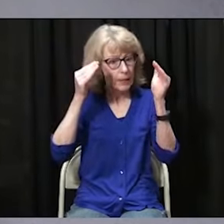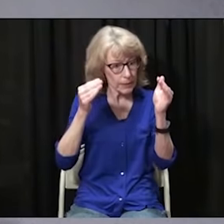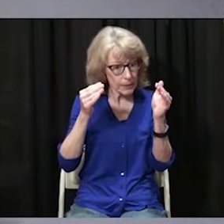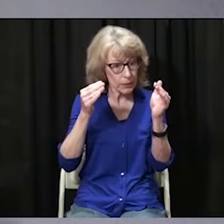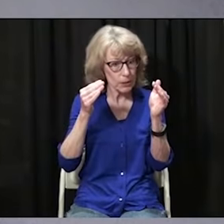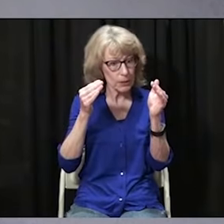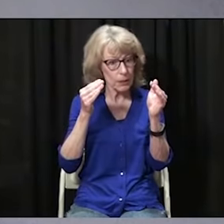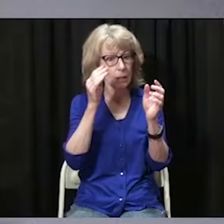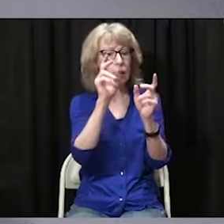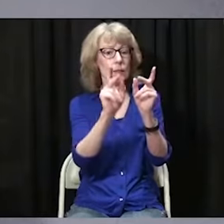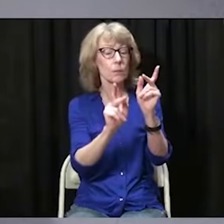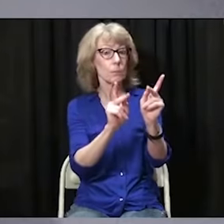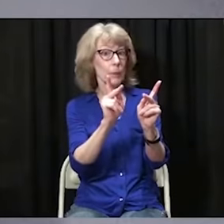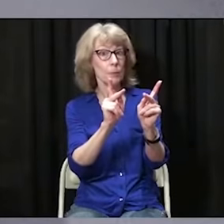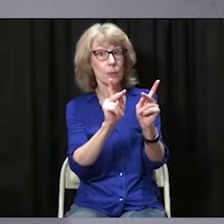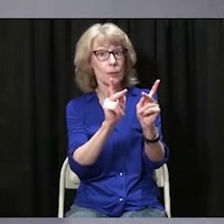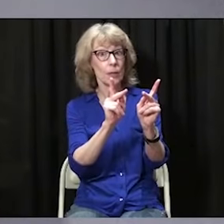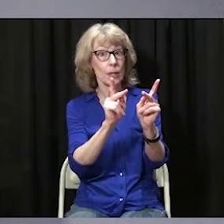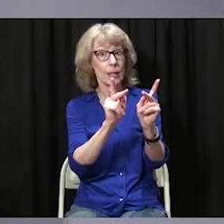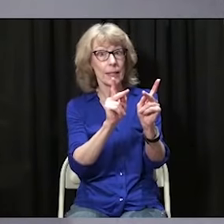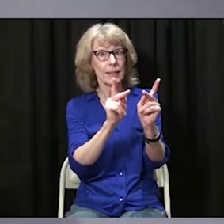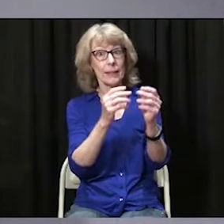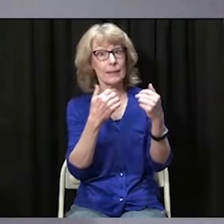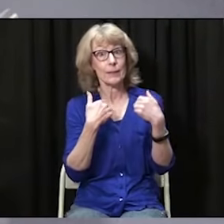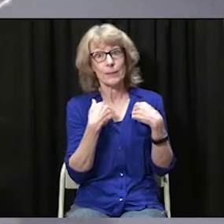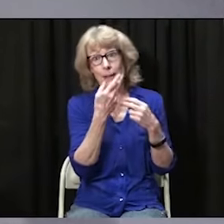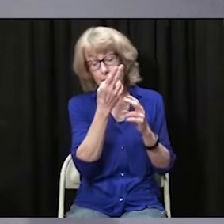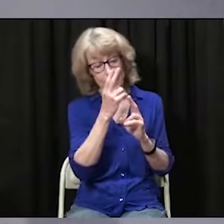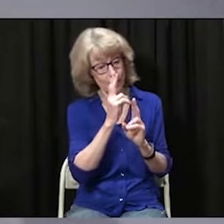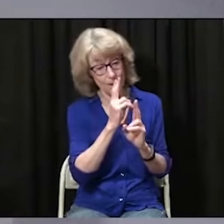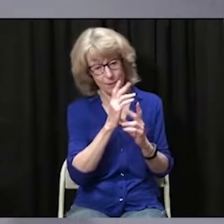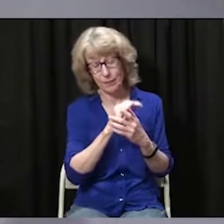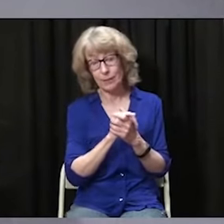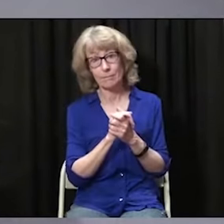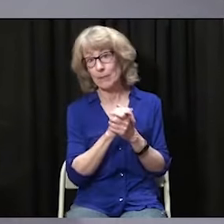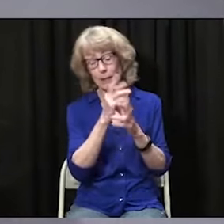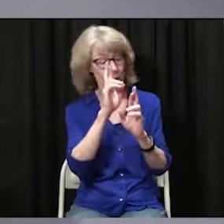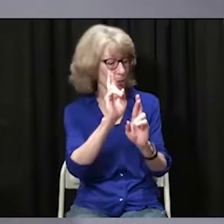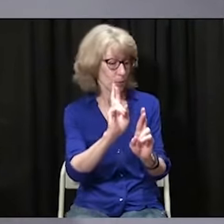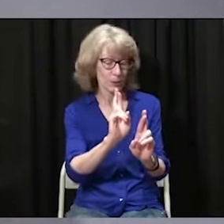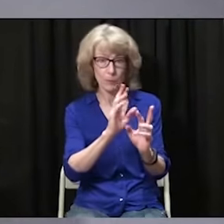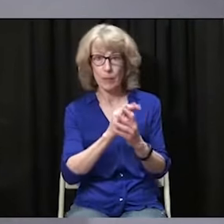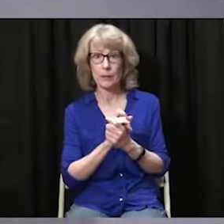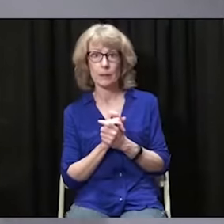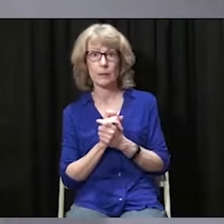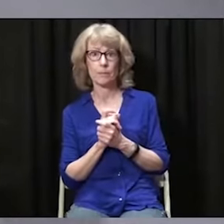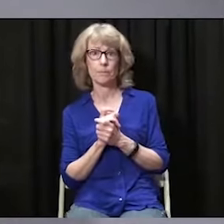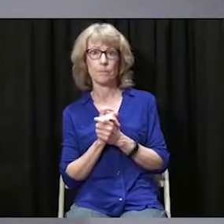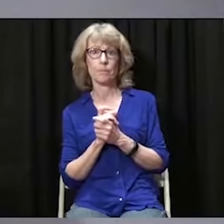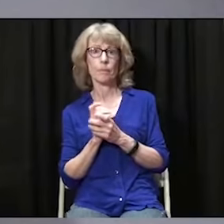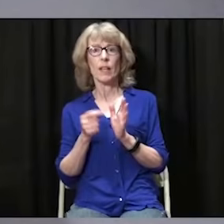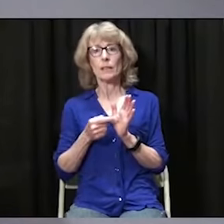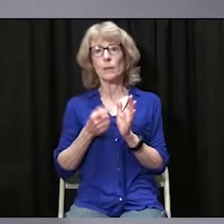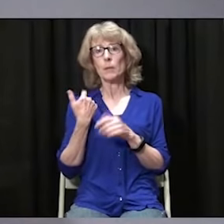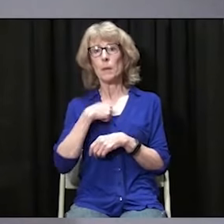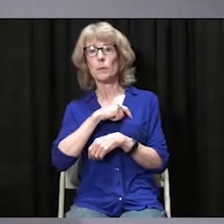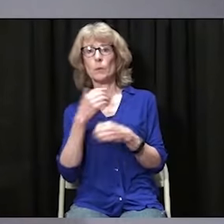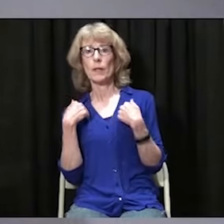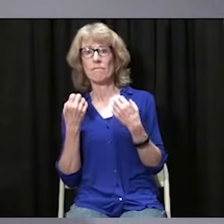church people. In our church family, there are some of us, and we're in the middle of circles. We've got lots of friends, and we're not on the